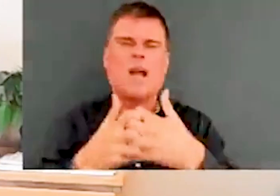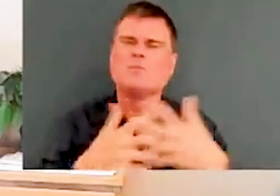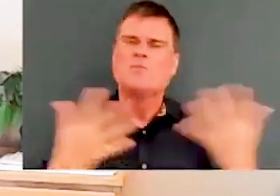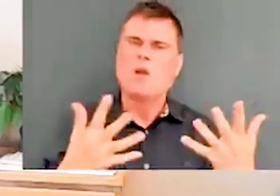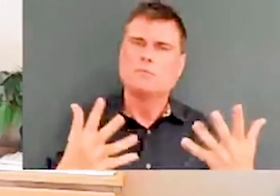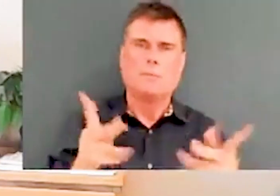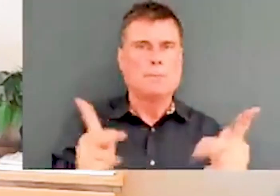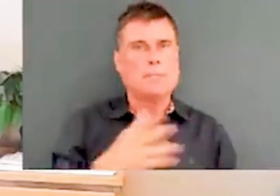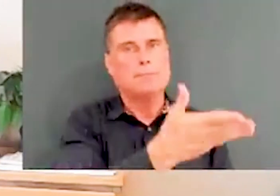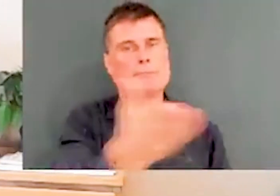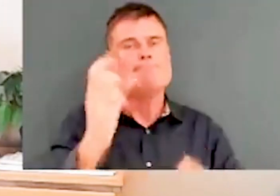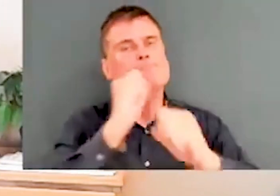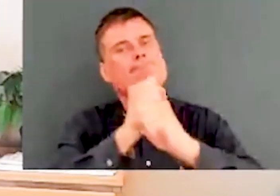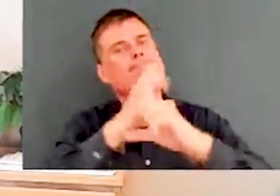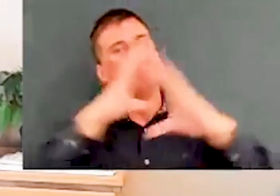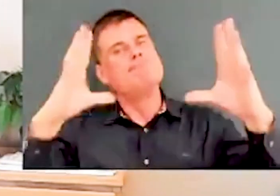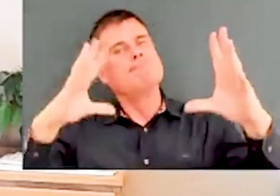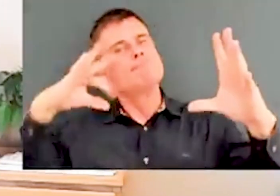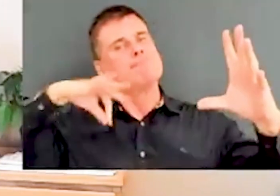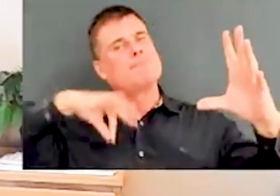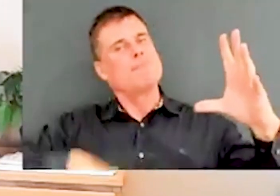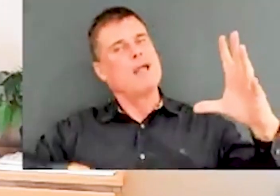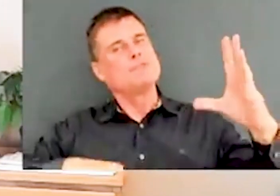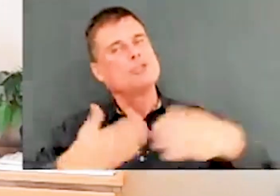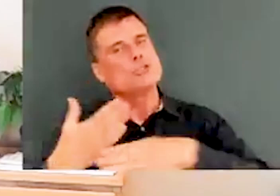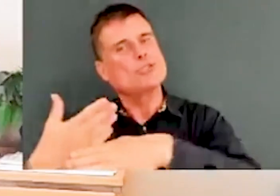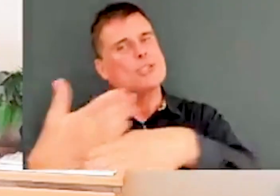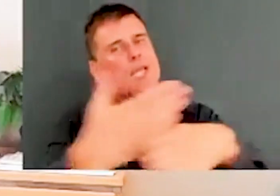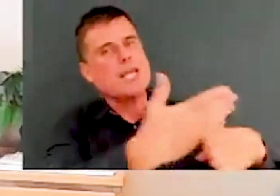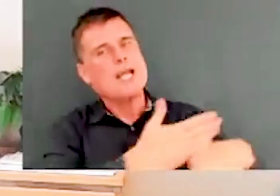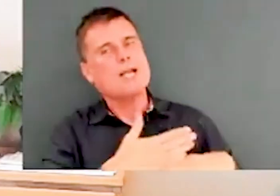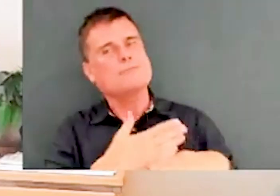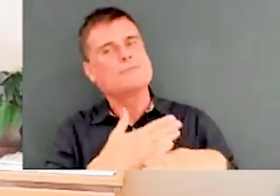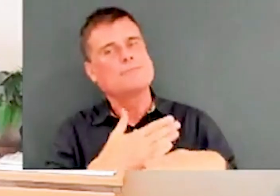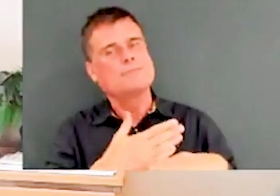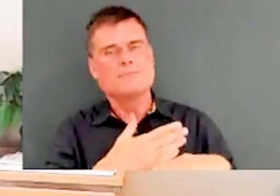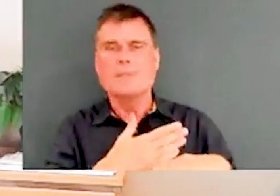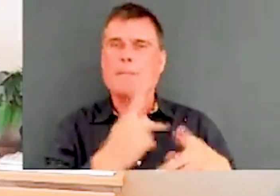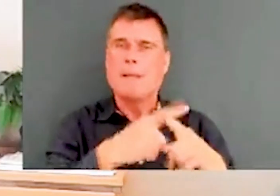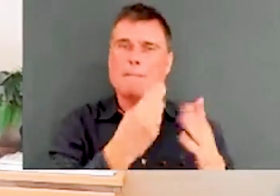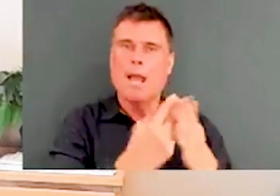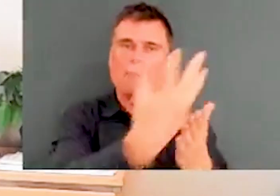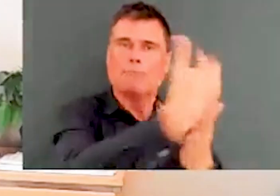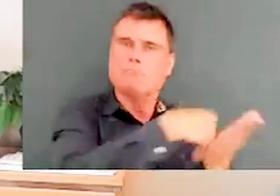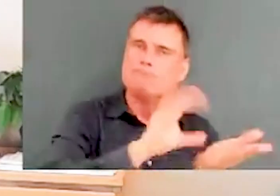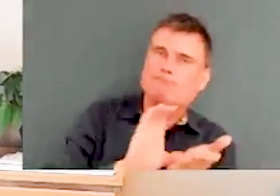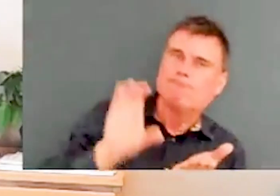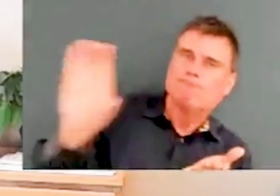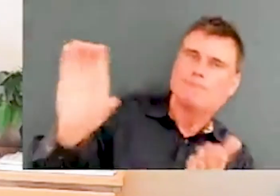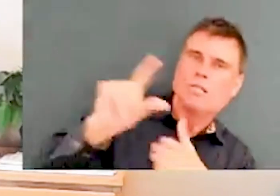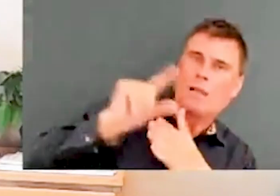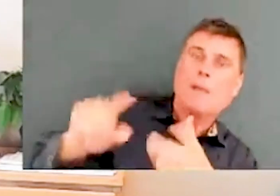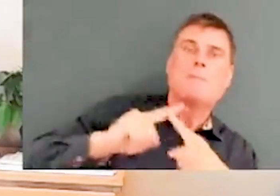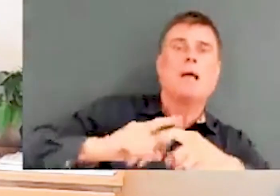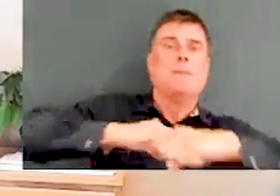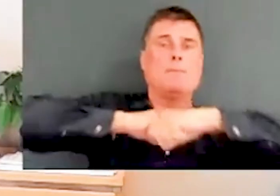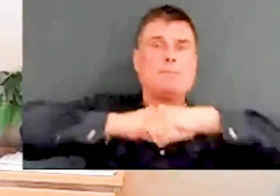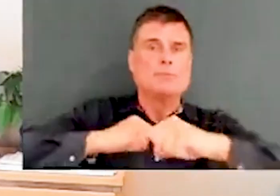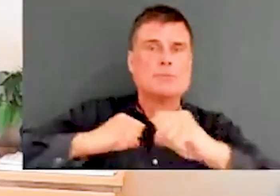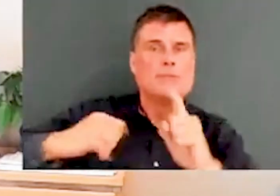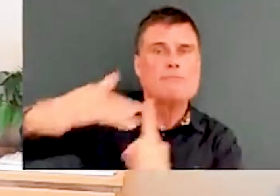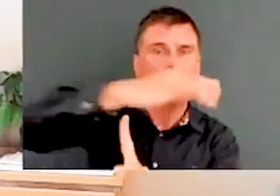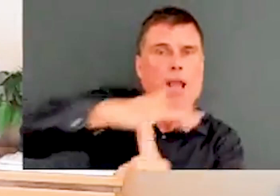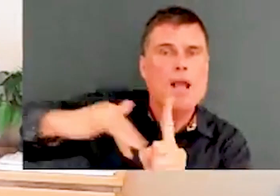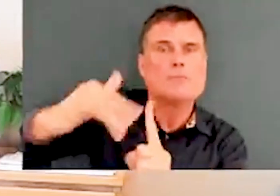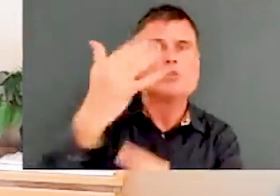gas, protecting the environment, and providing certainty to investors. I am glad to see that the government of BC has taken our advice.